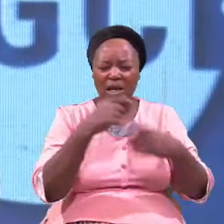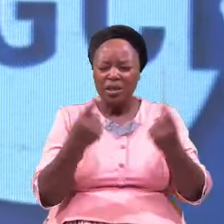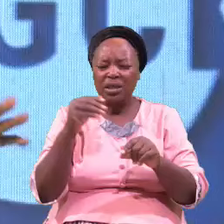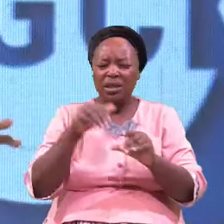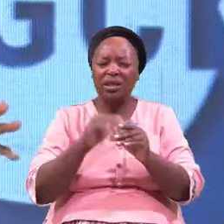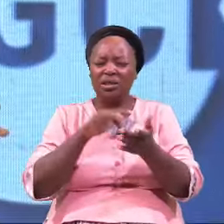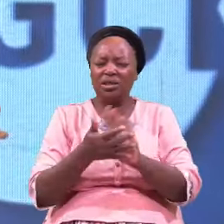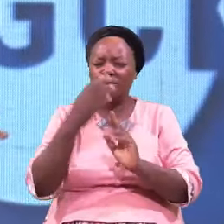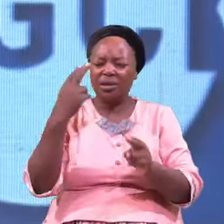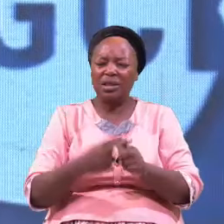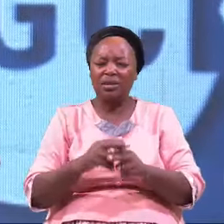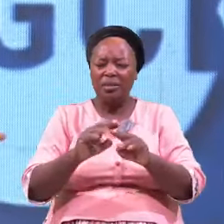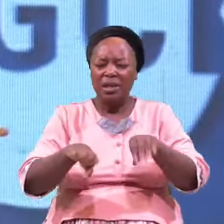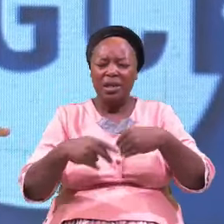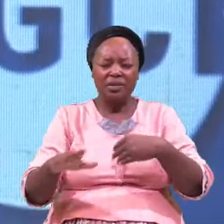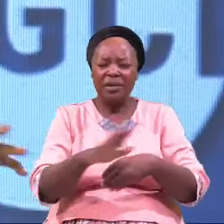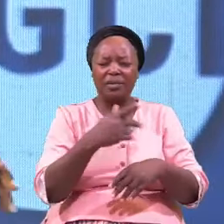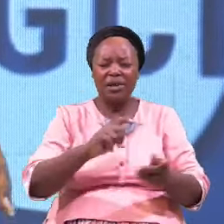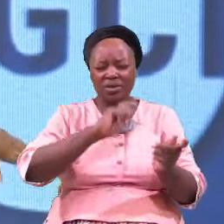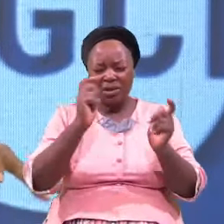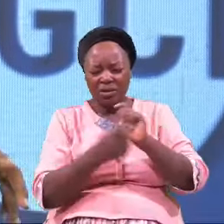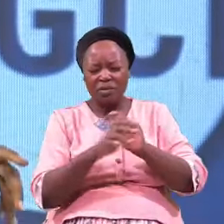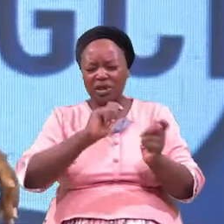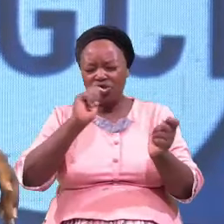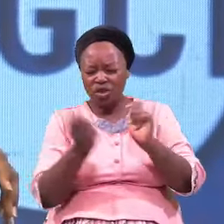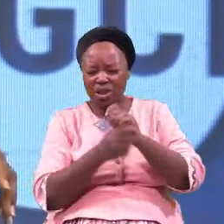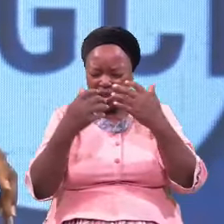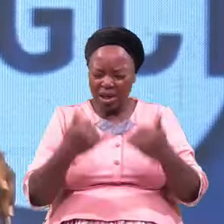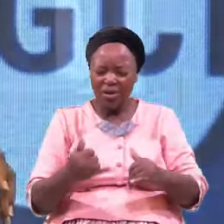Give Them The Transformation That Change Right Now